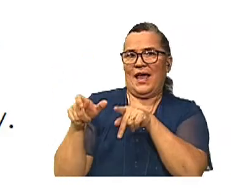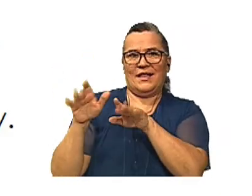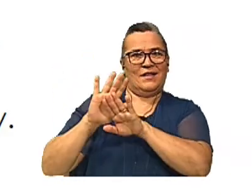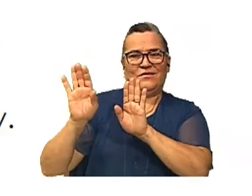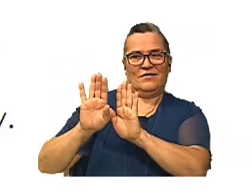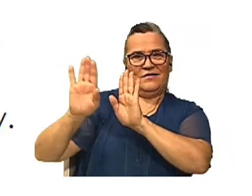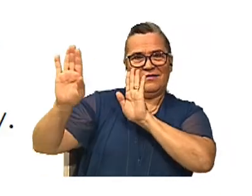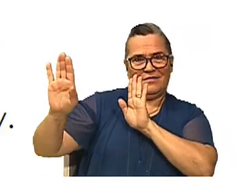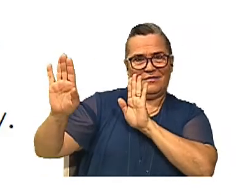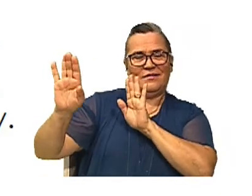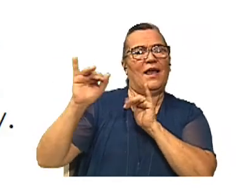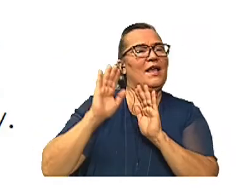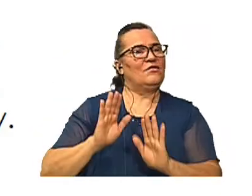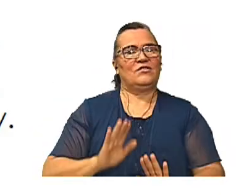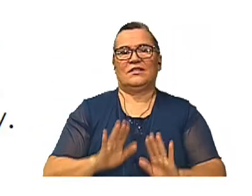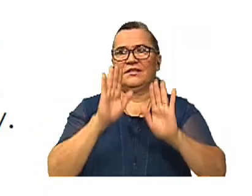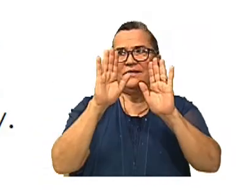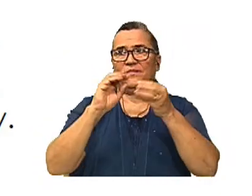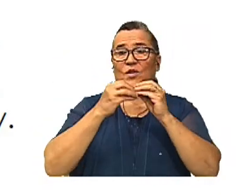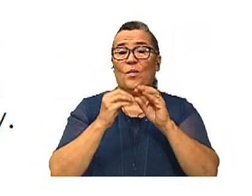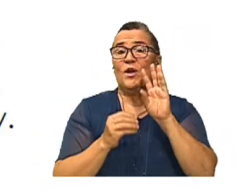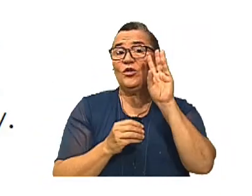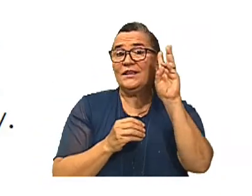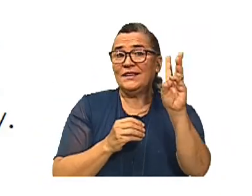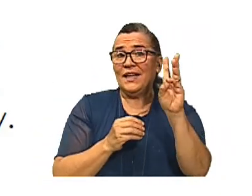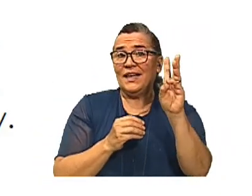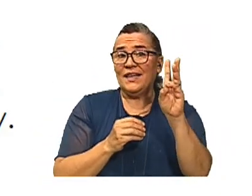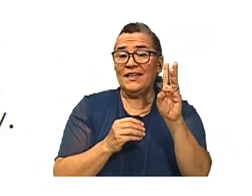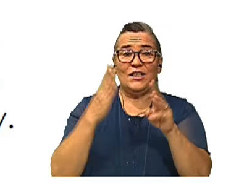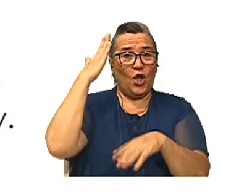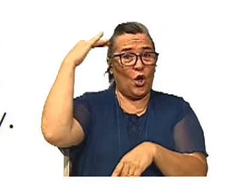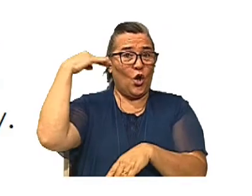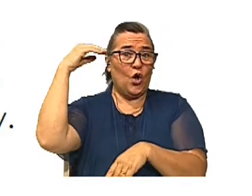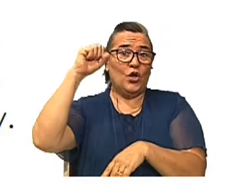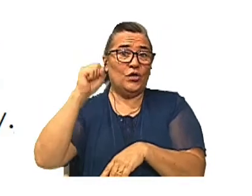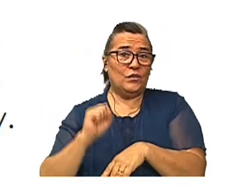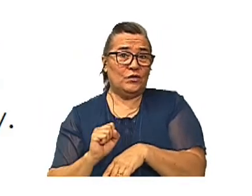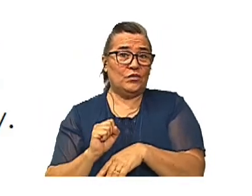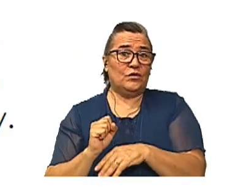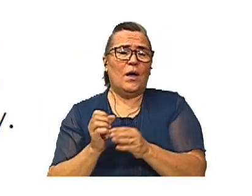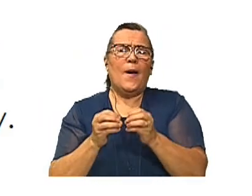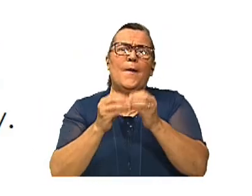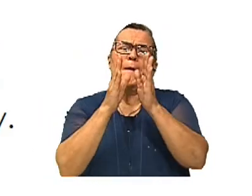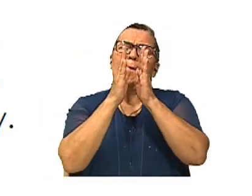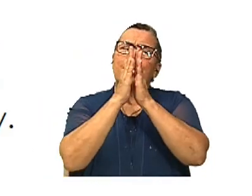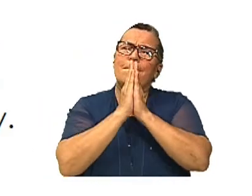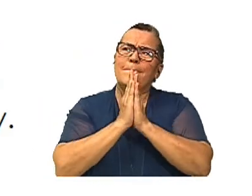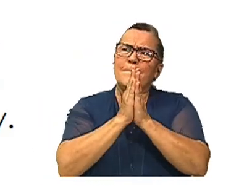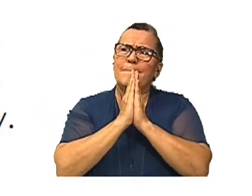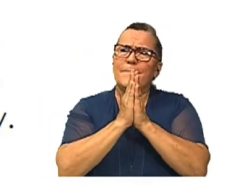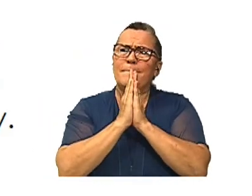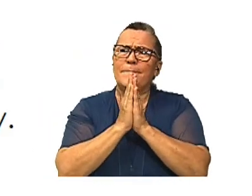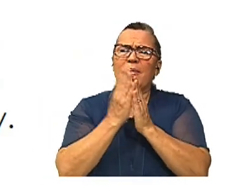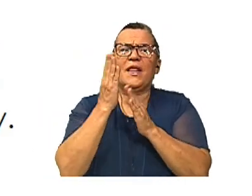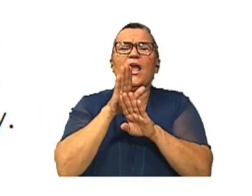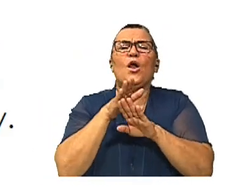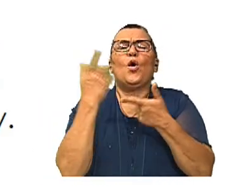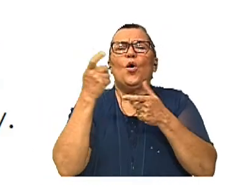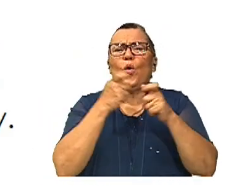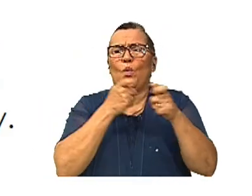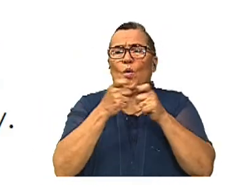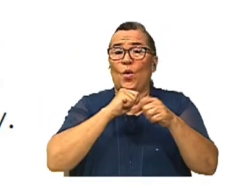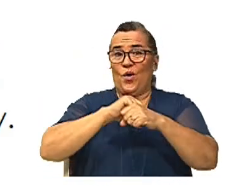That's super great. Number 6, South Korea has been praised for how it has handled